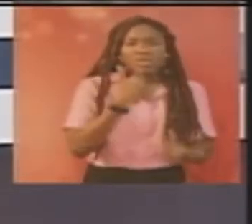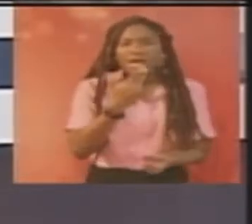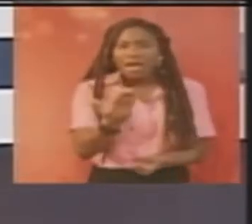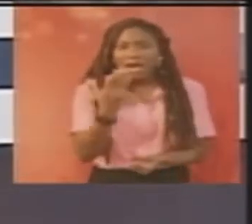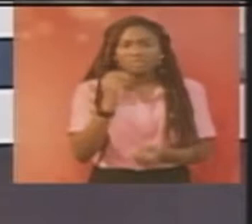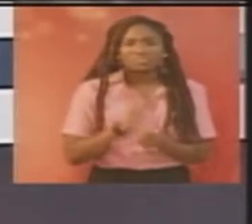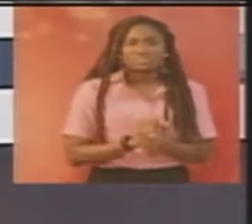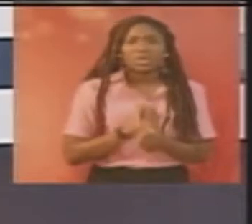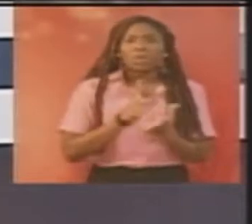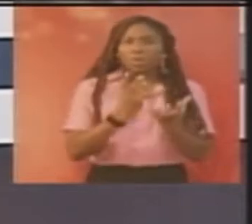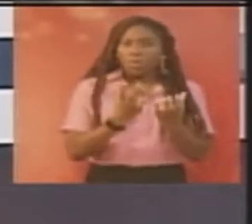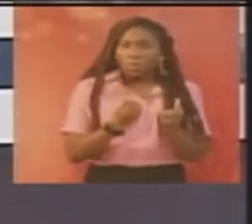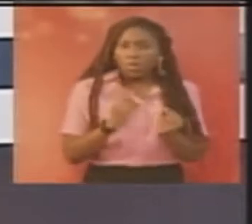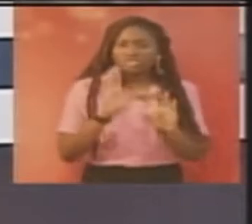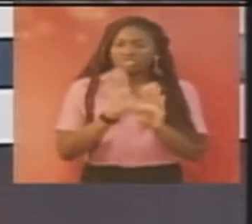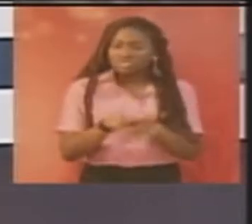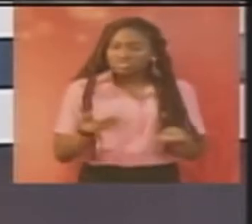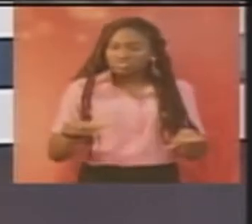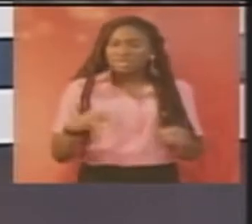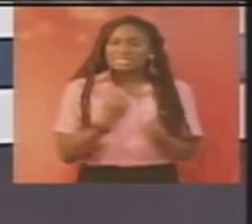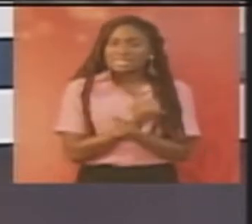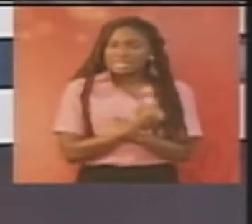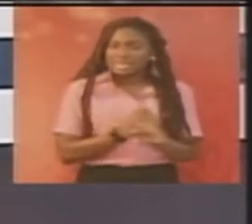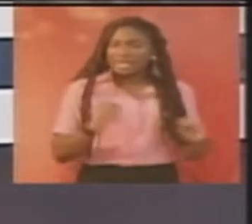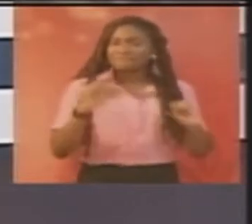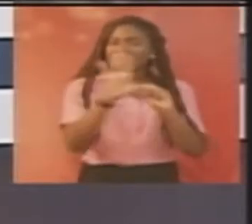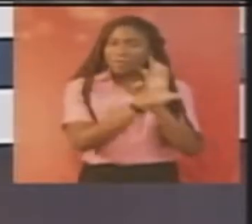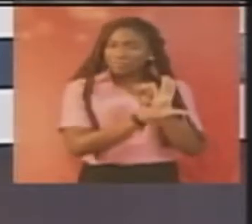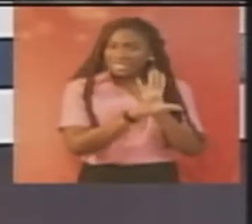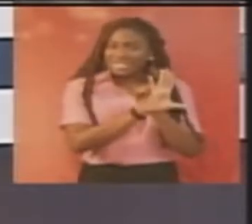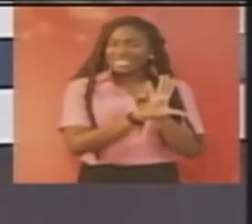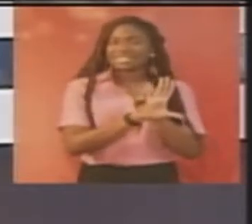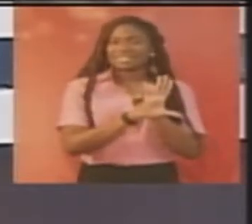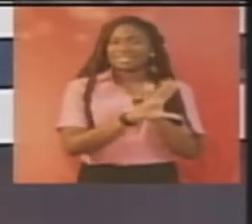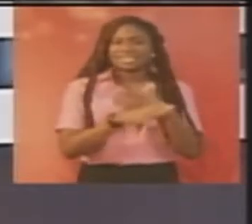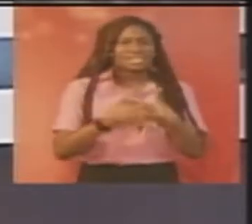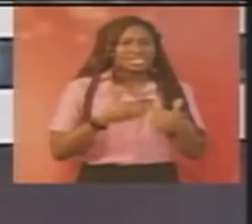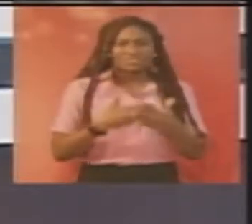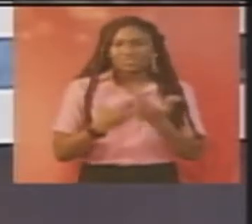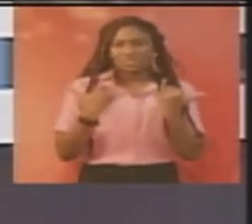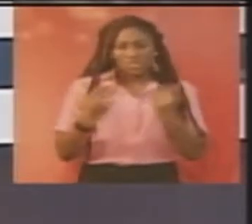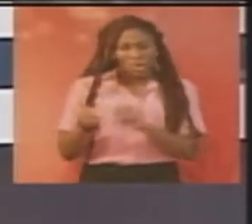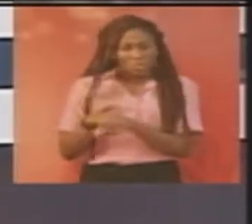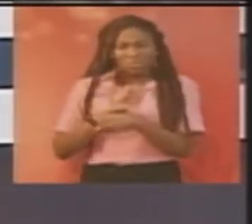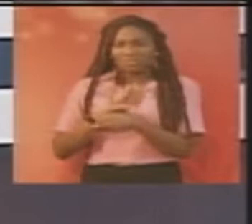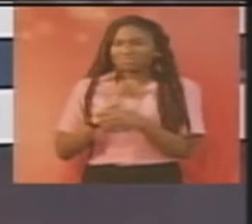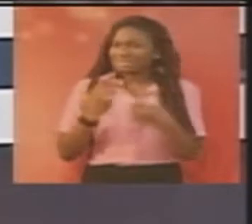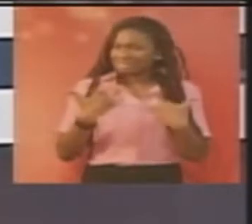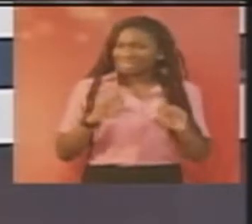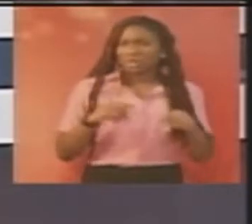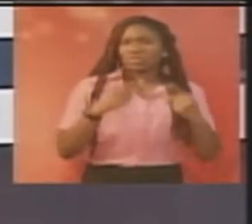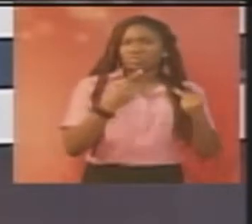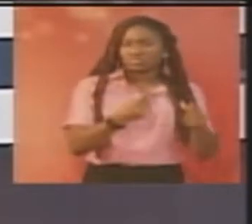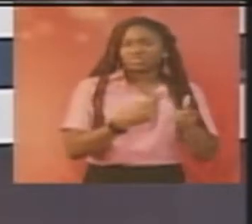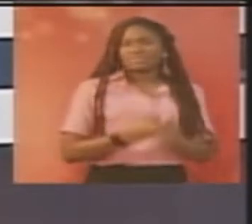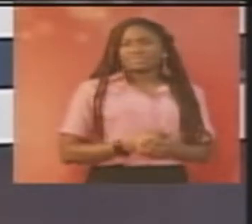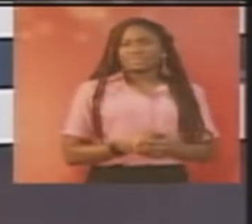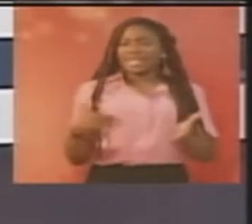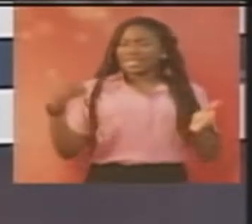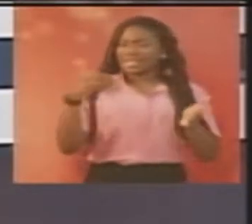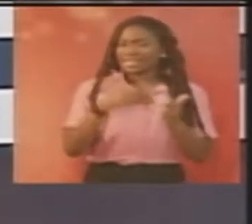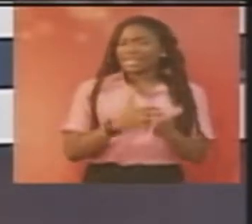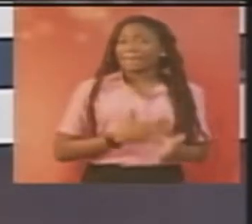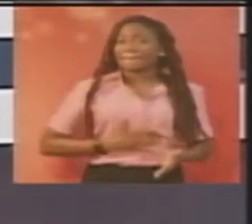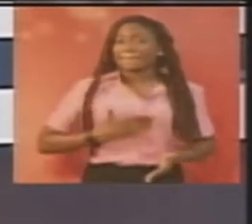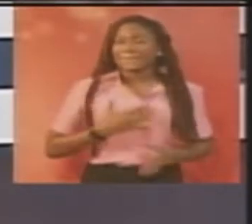We want our children out there to be safe and protected, even though we are in the midst of a pandemic. So once again, please, if